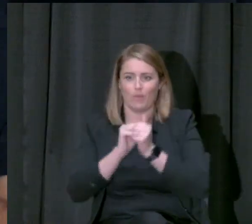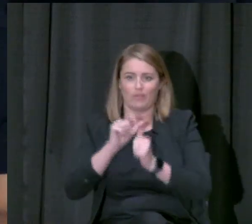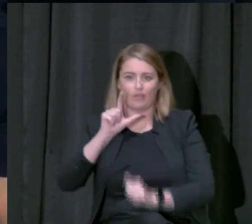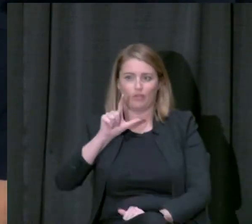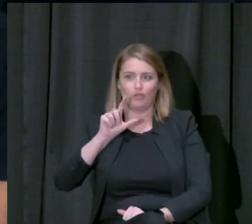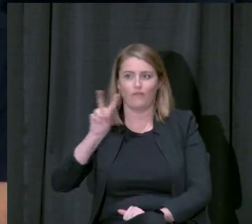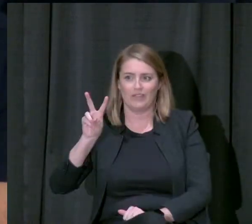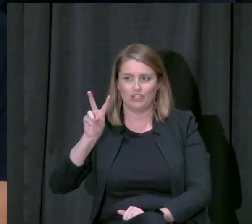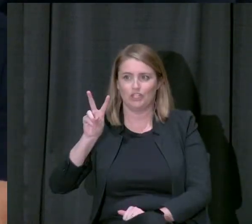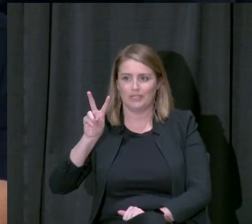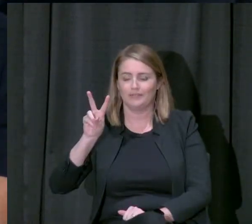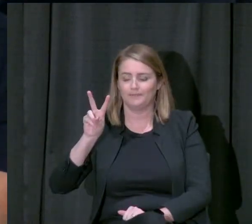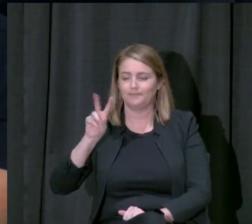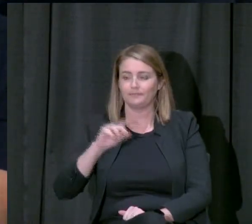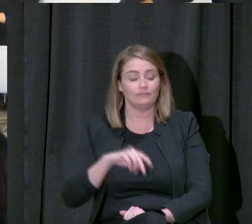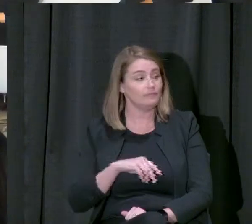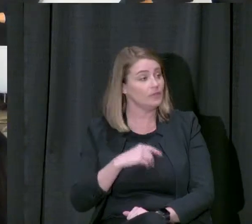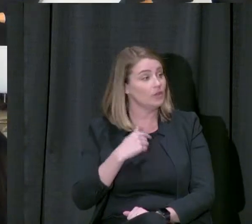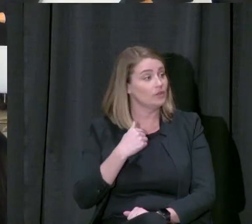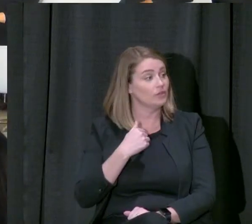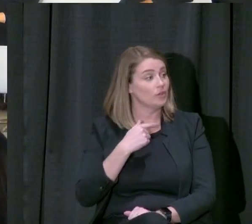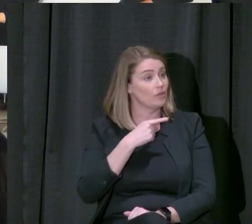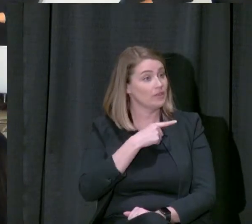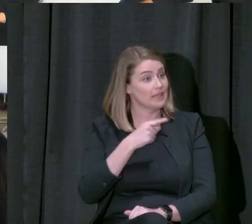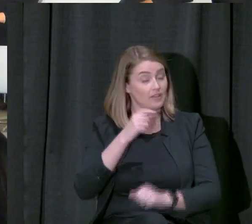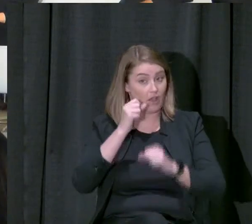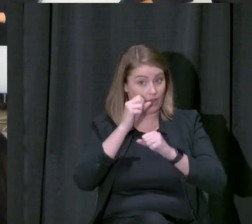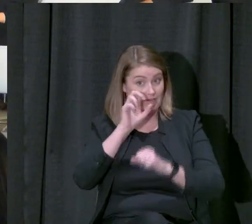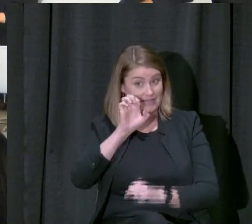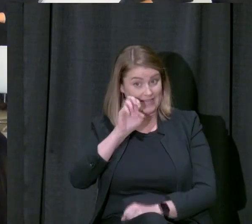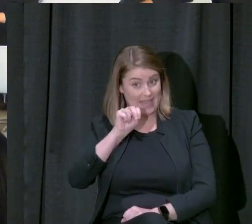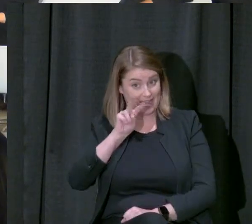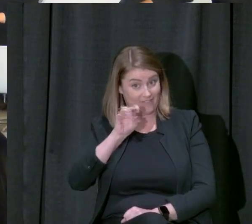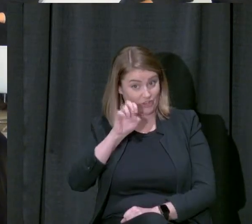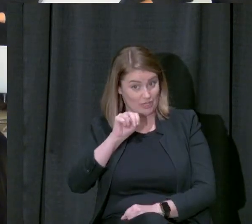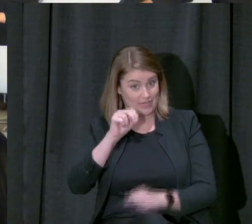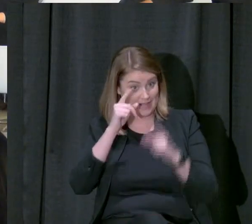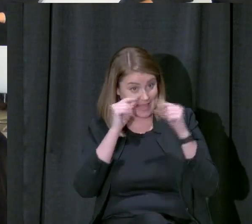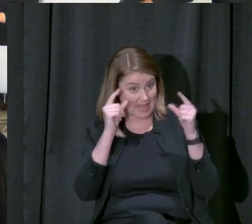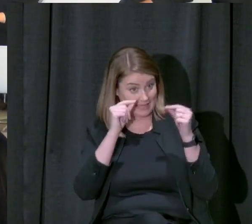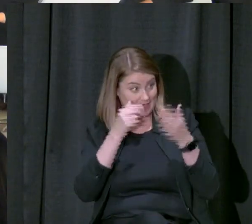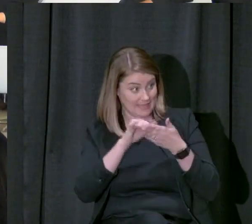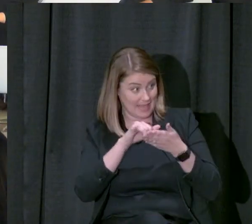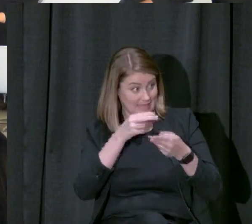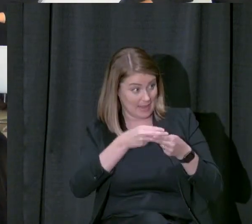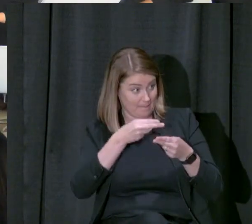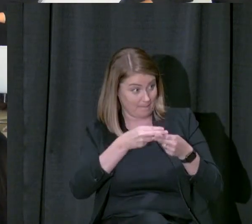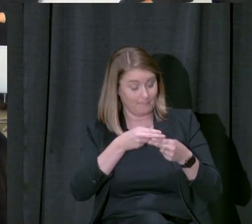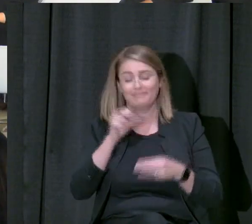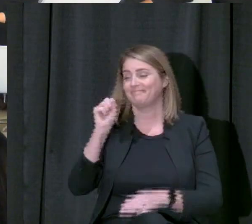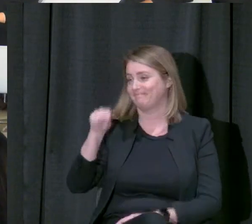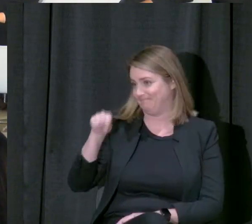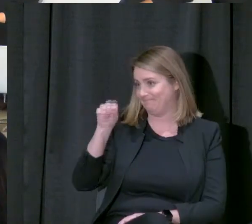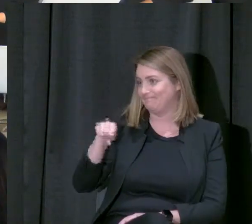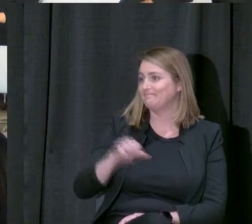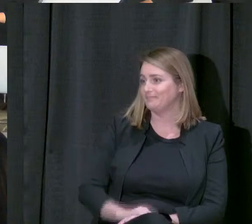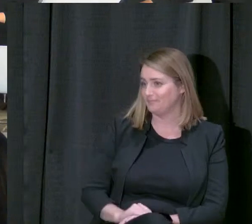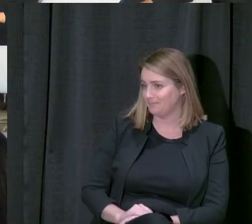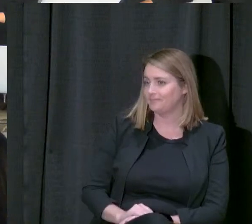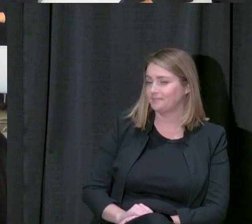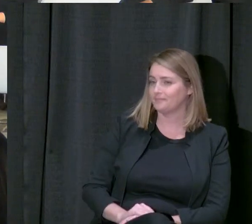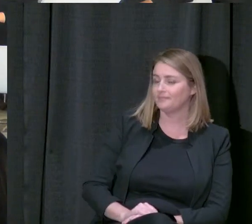them in a hands-free way. So we call these are the Envision glasses. That's what the actual product too.